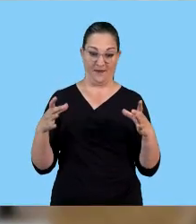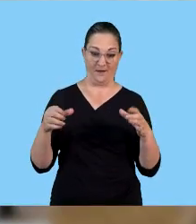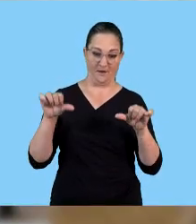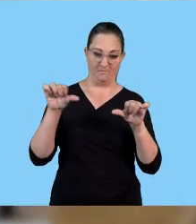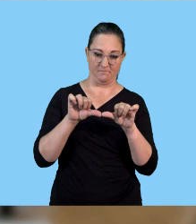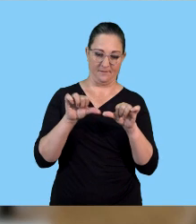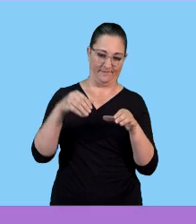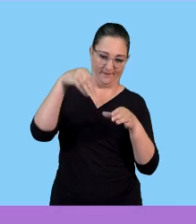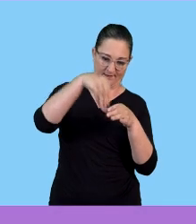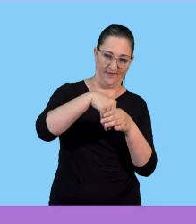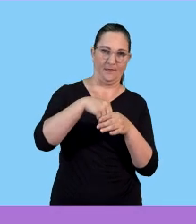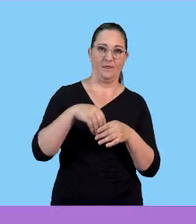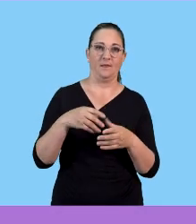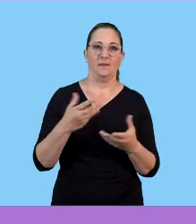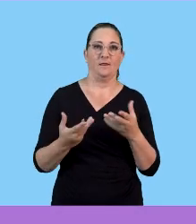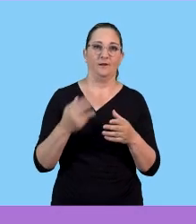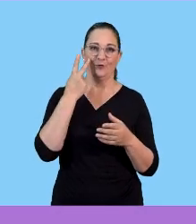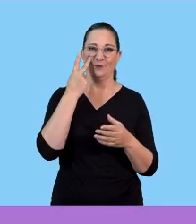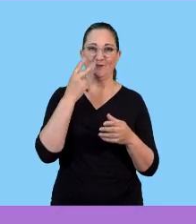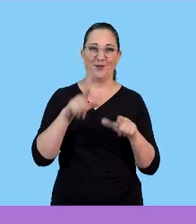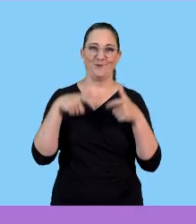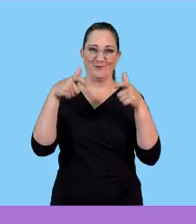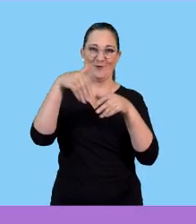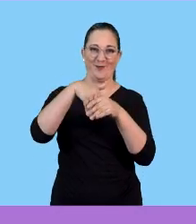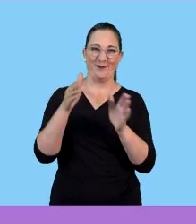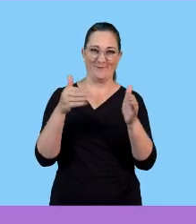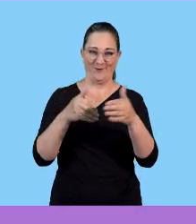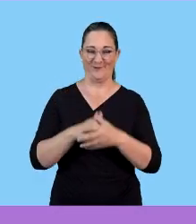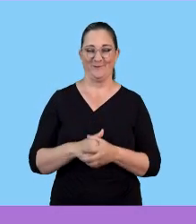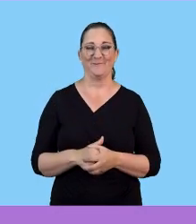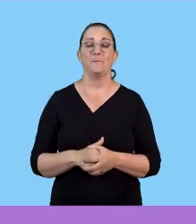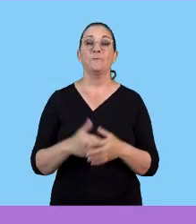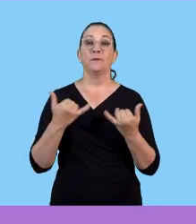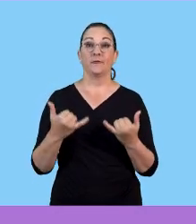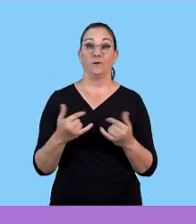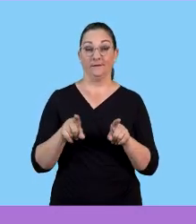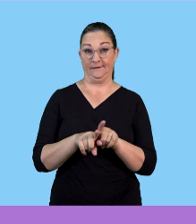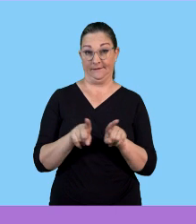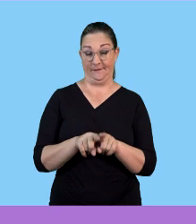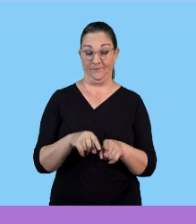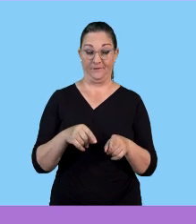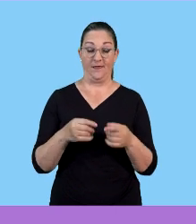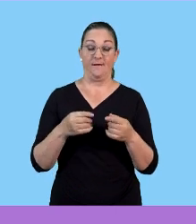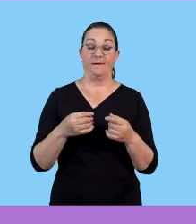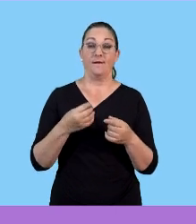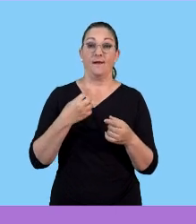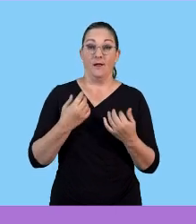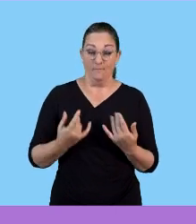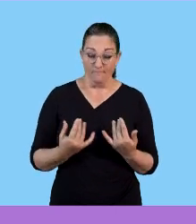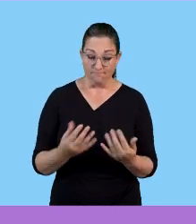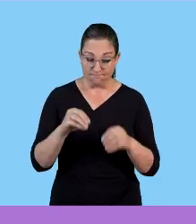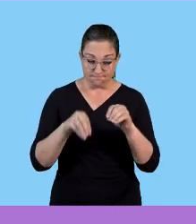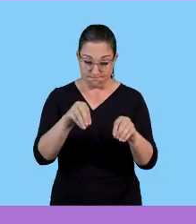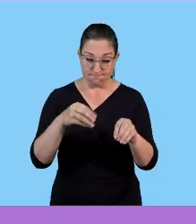a larger shape. Like the socks inside that box. All right. So a landscaper wants to